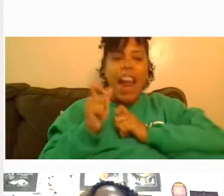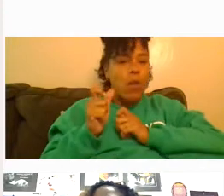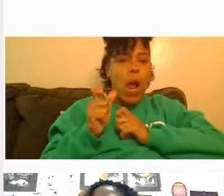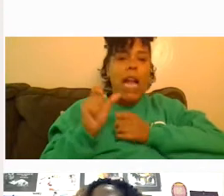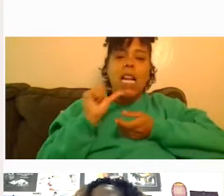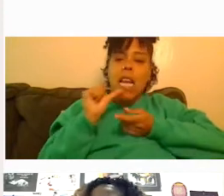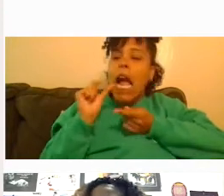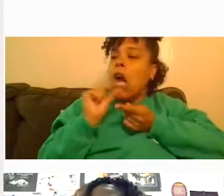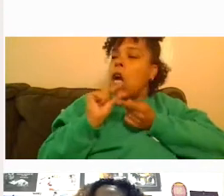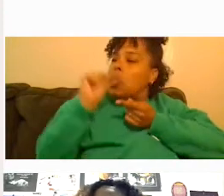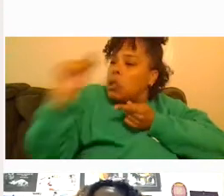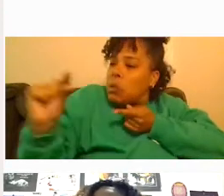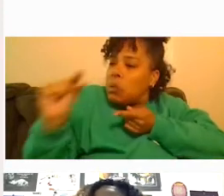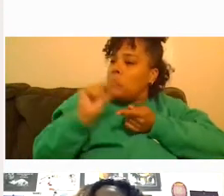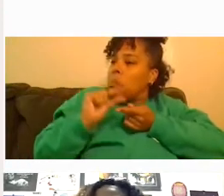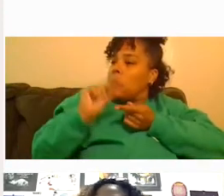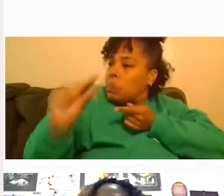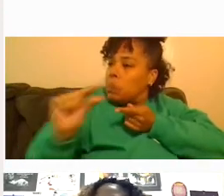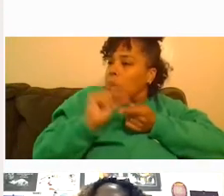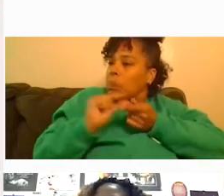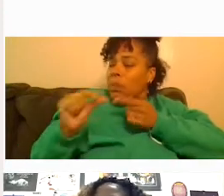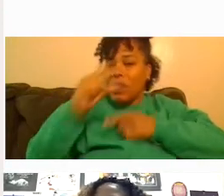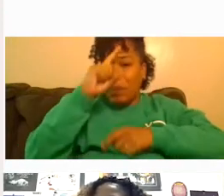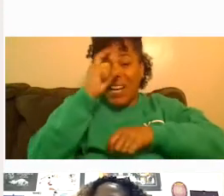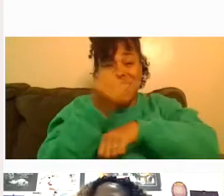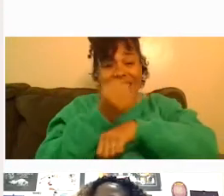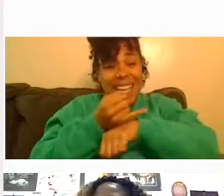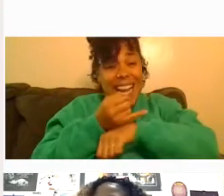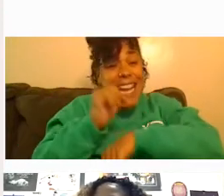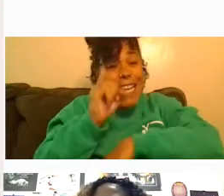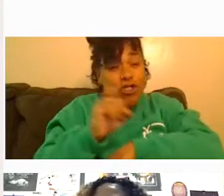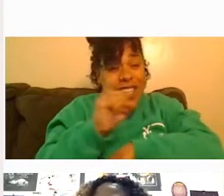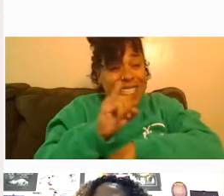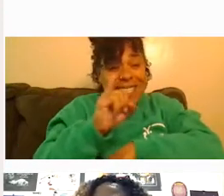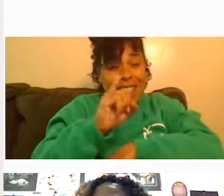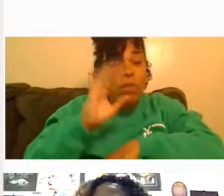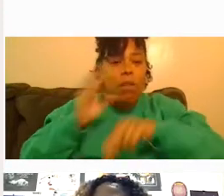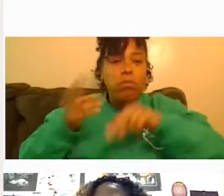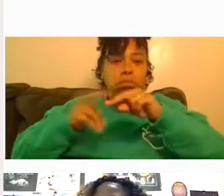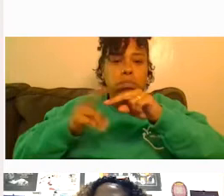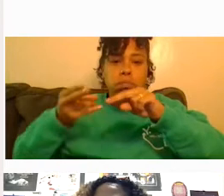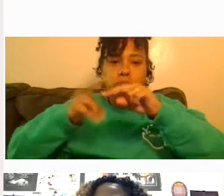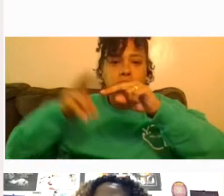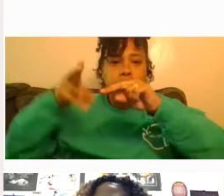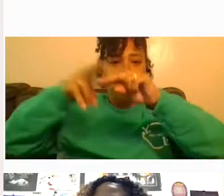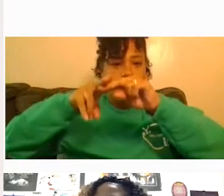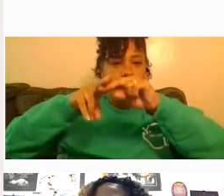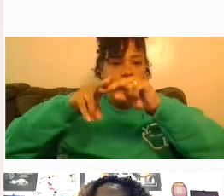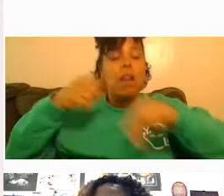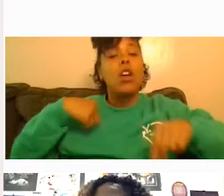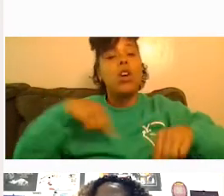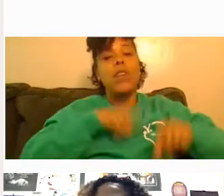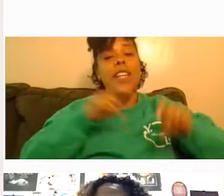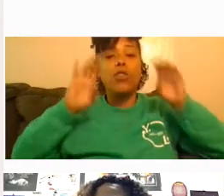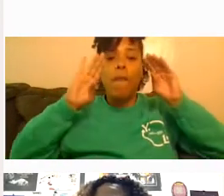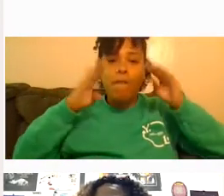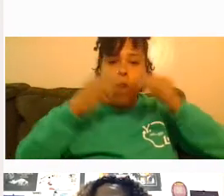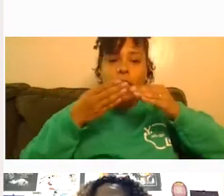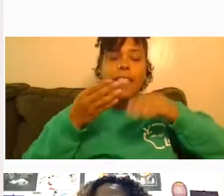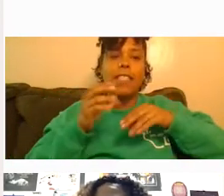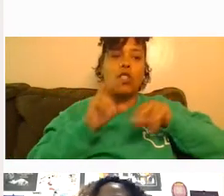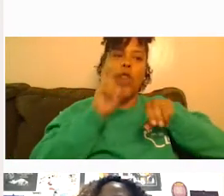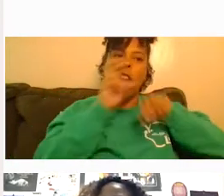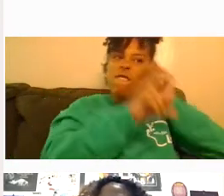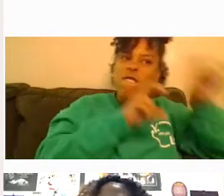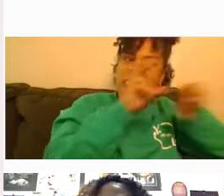accumulate more debt and interest. And we need to focus on paying ourselves first and investing in savings and building